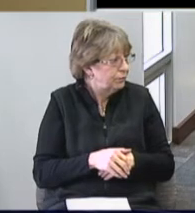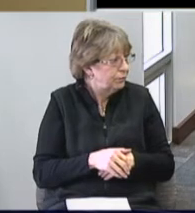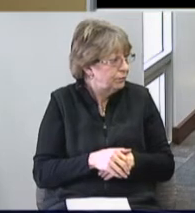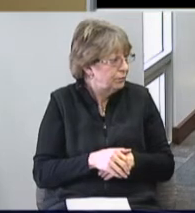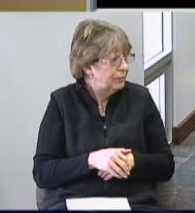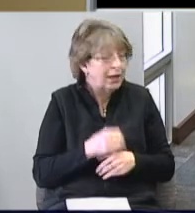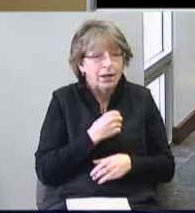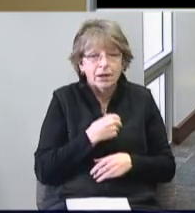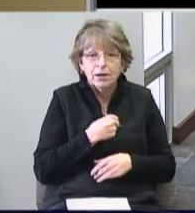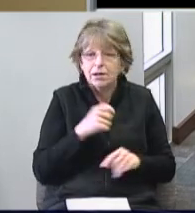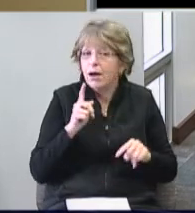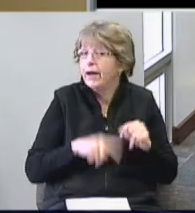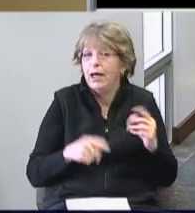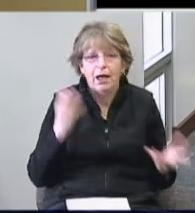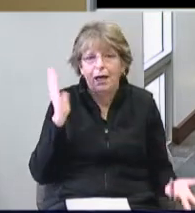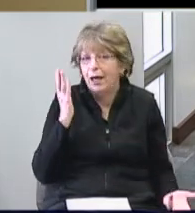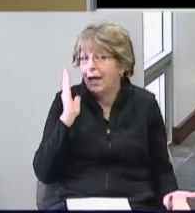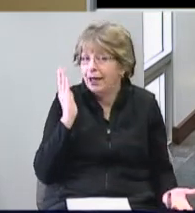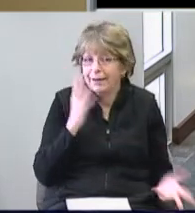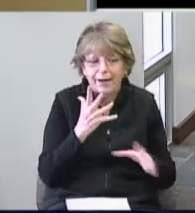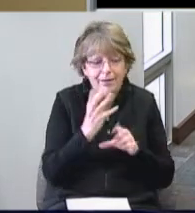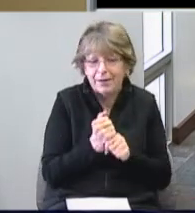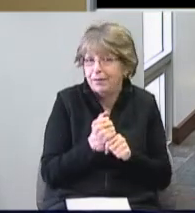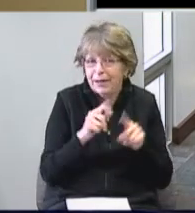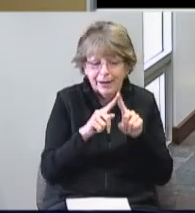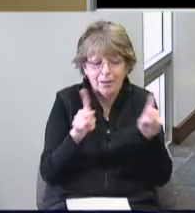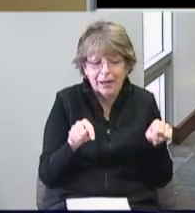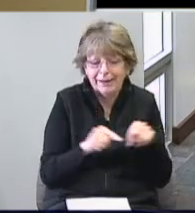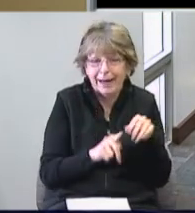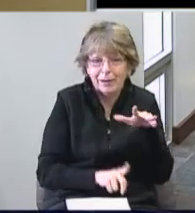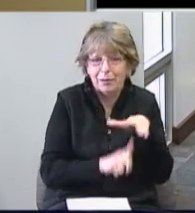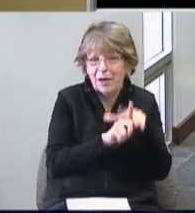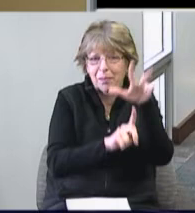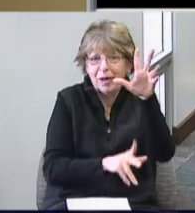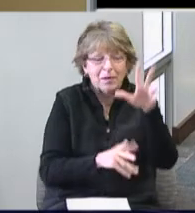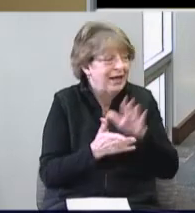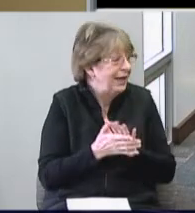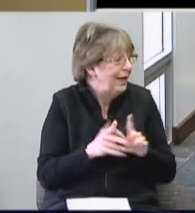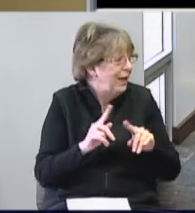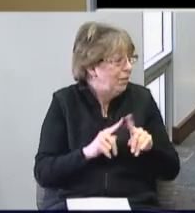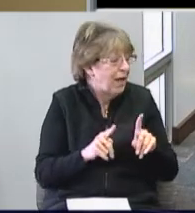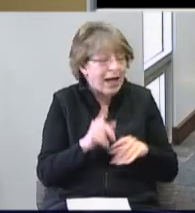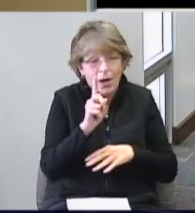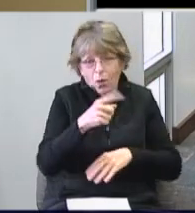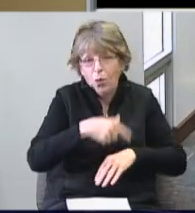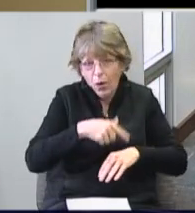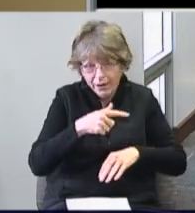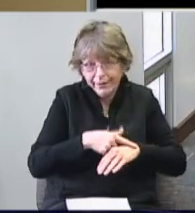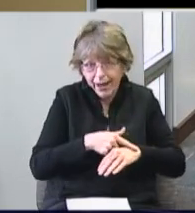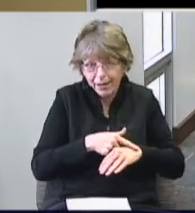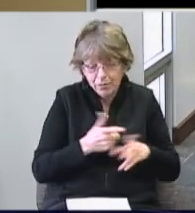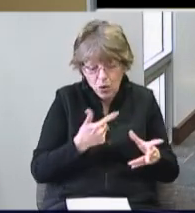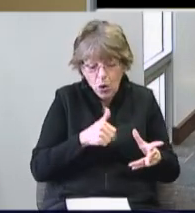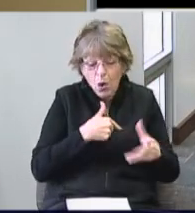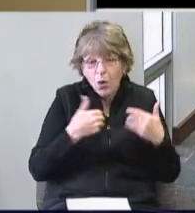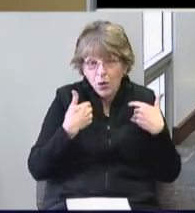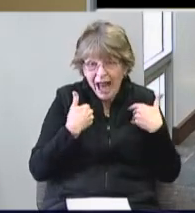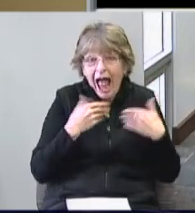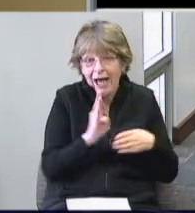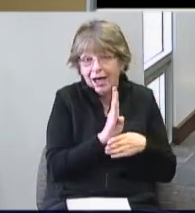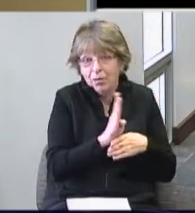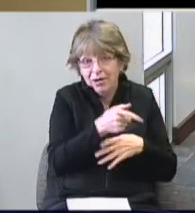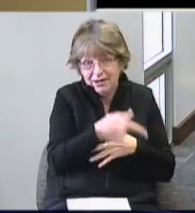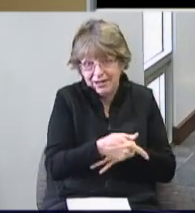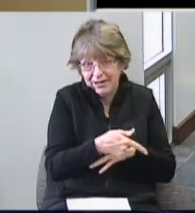Sorry, I can't seem to get the slides to advance, but basically the property at one time had a commercial building on it. That building has